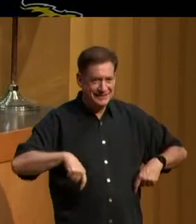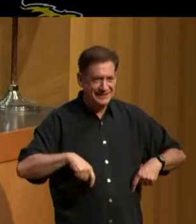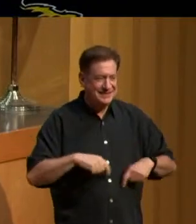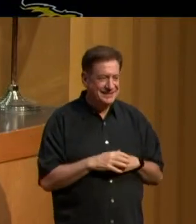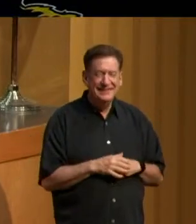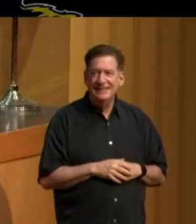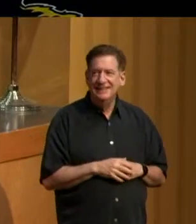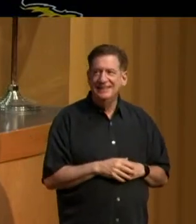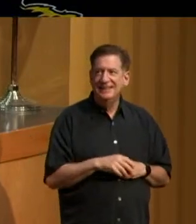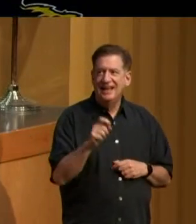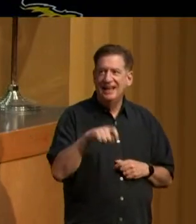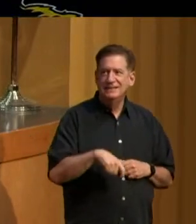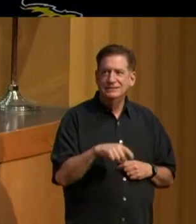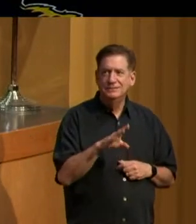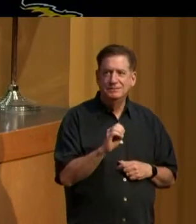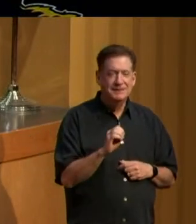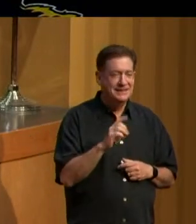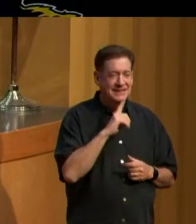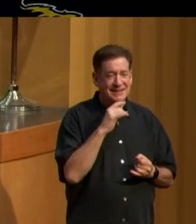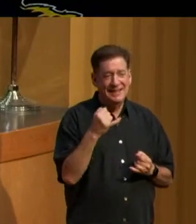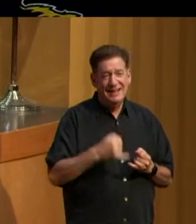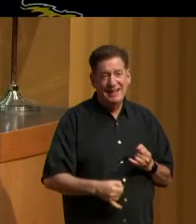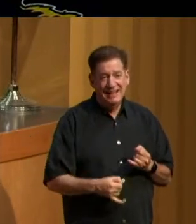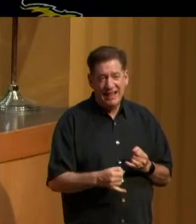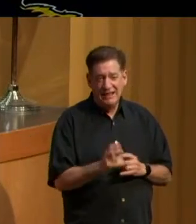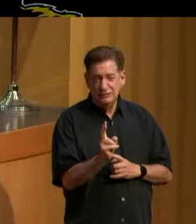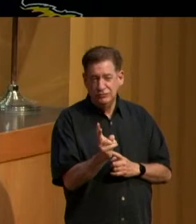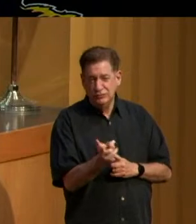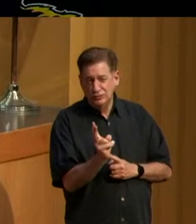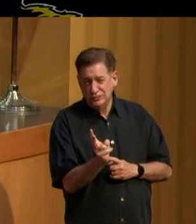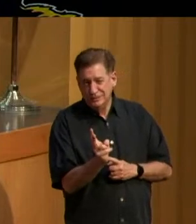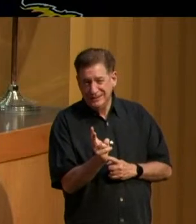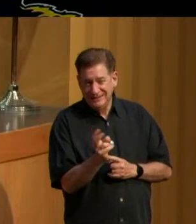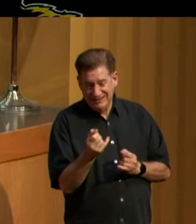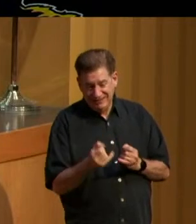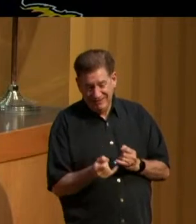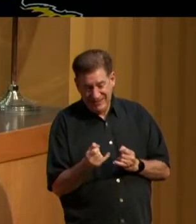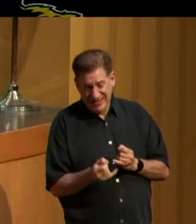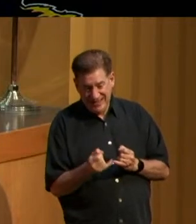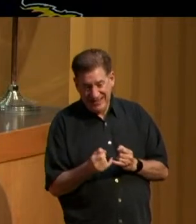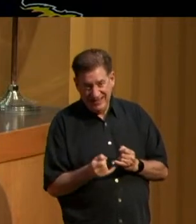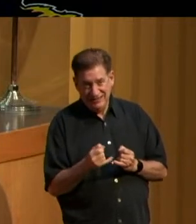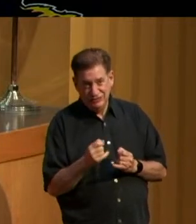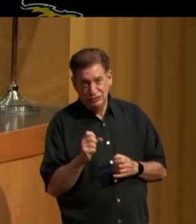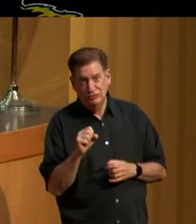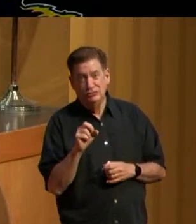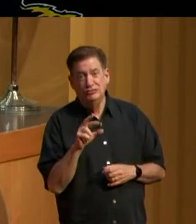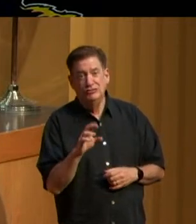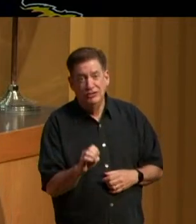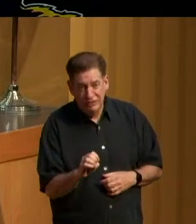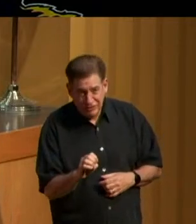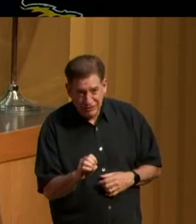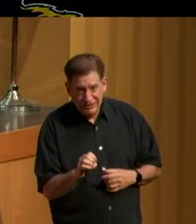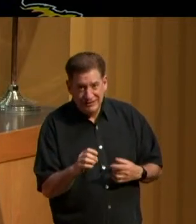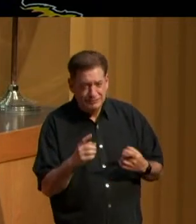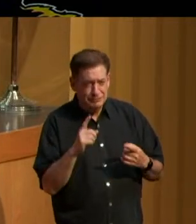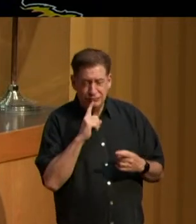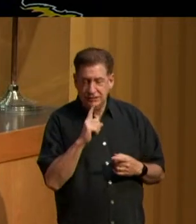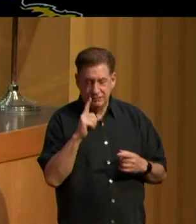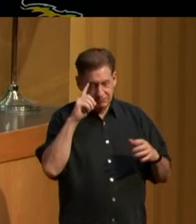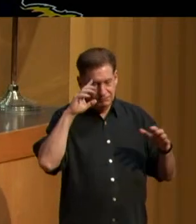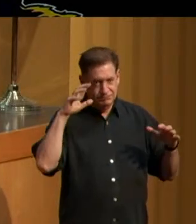to be the last 2 minutes of the final when we scored. It was something unbelievable